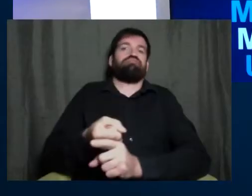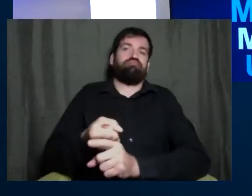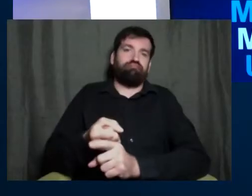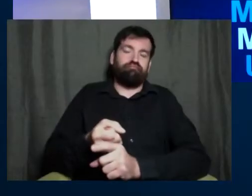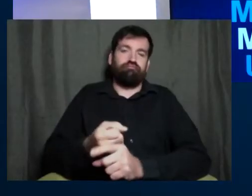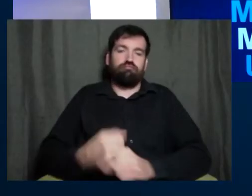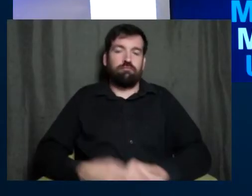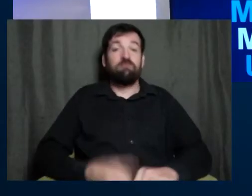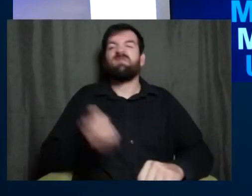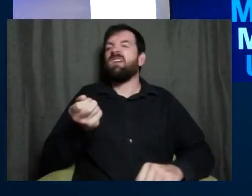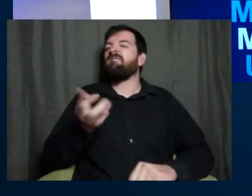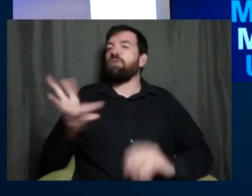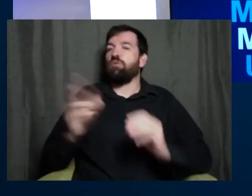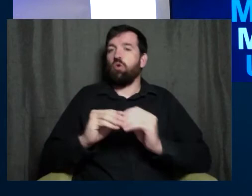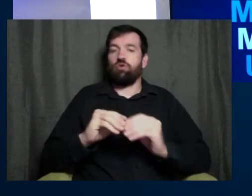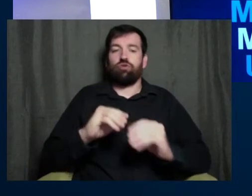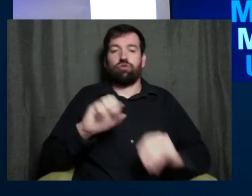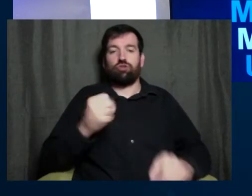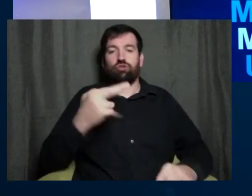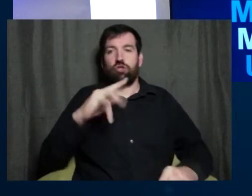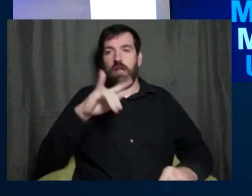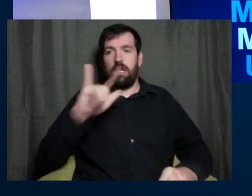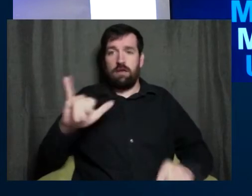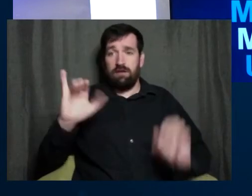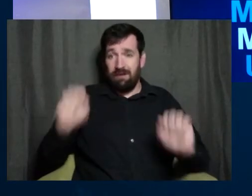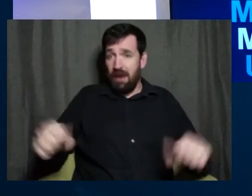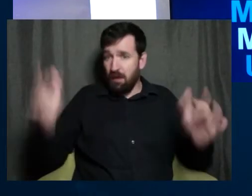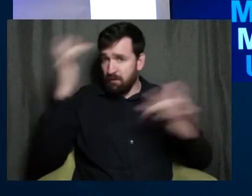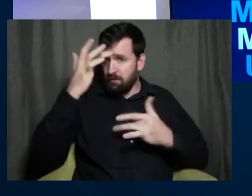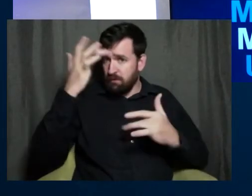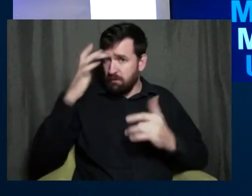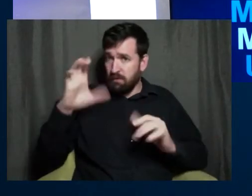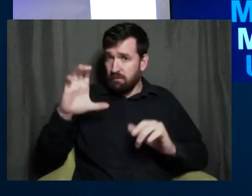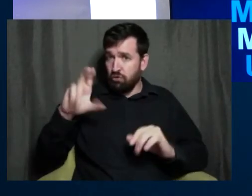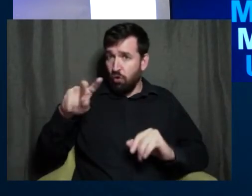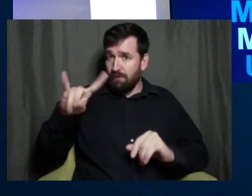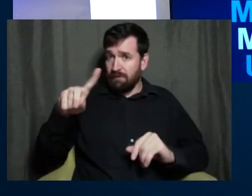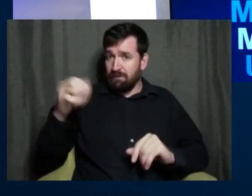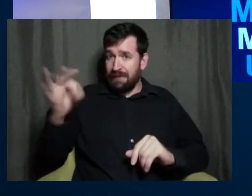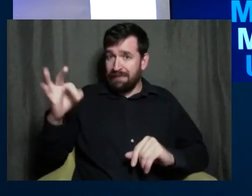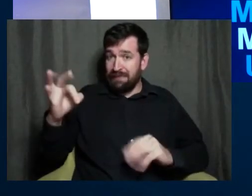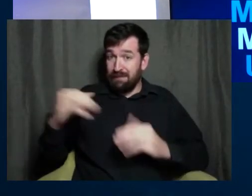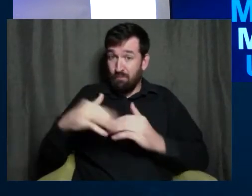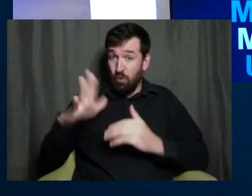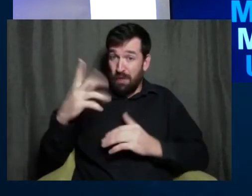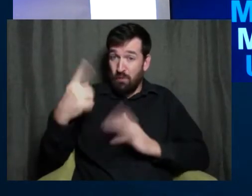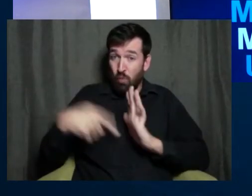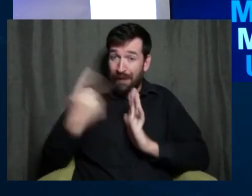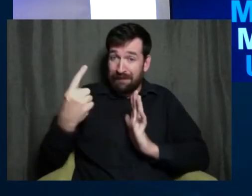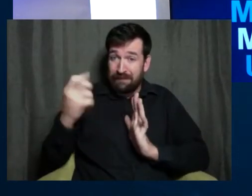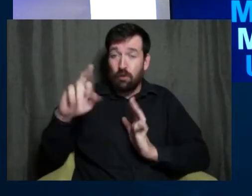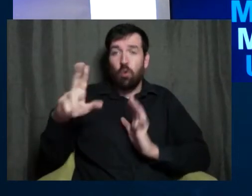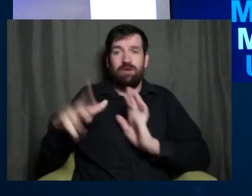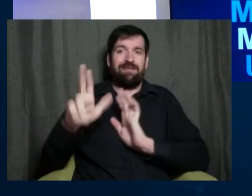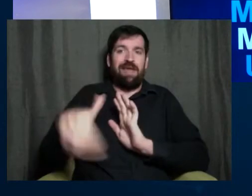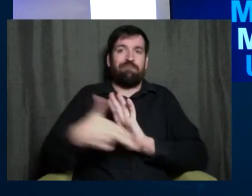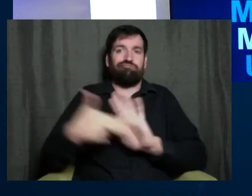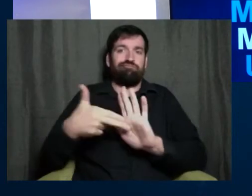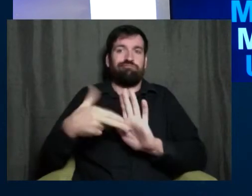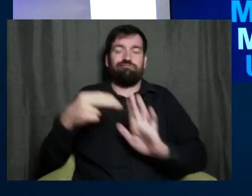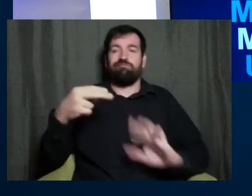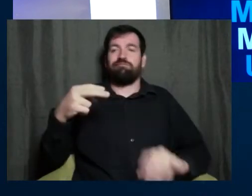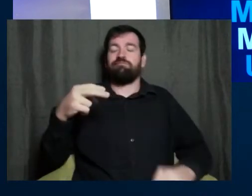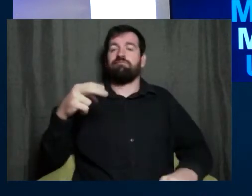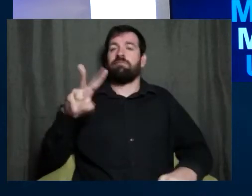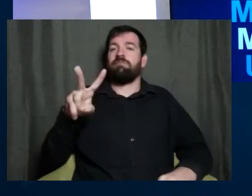more questions. Shirley wants to know, can you get COVID-19 more than once, or would that be considered the variant the second time? Is that safe to